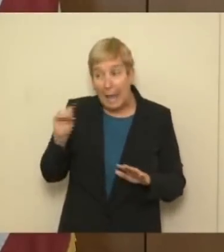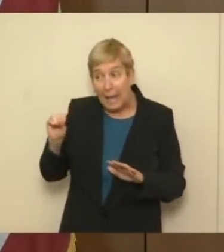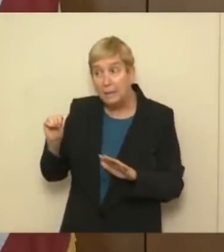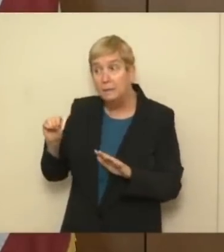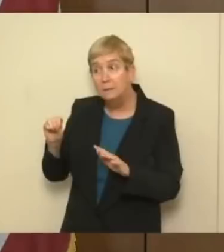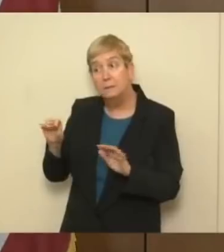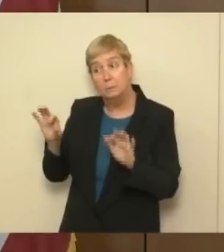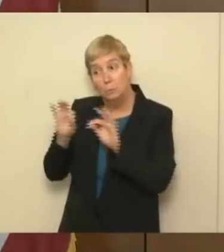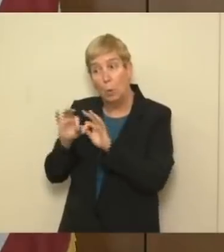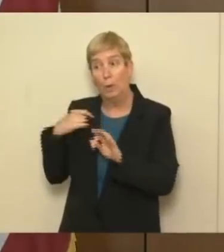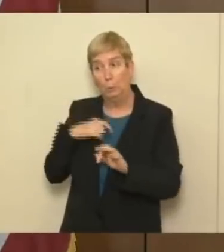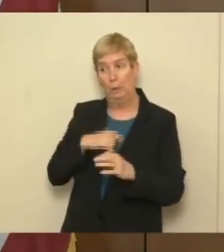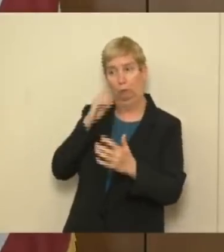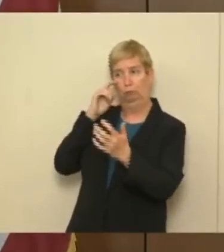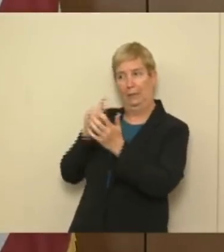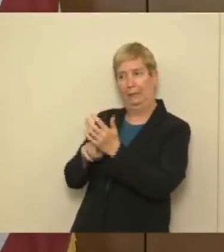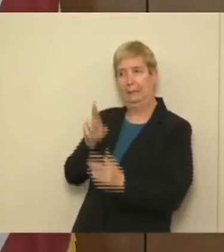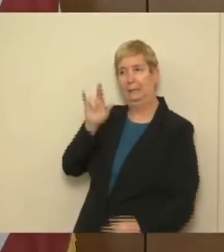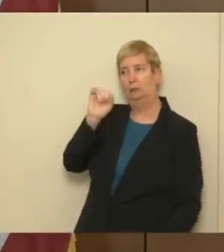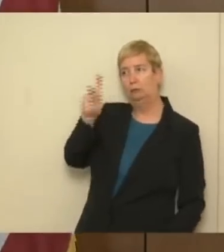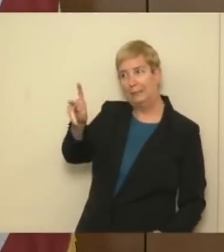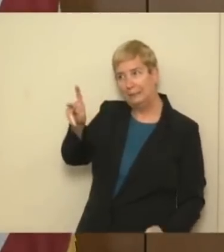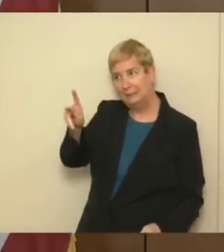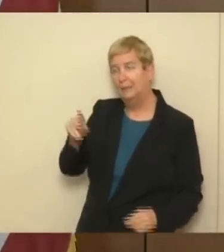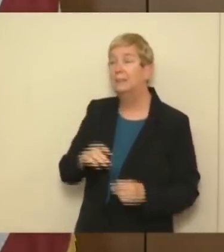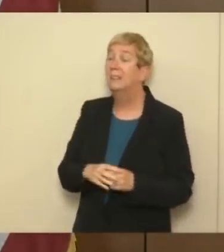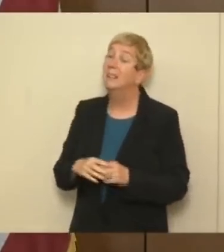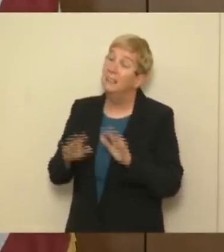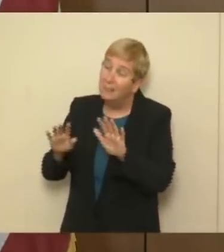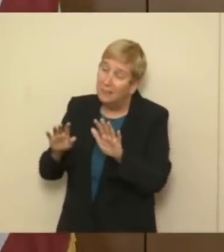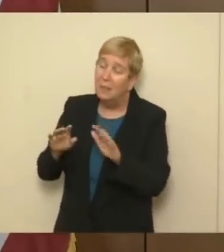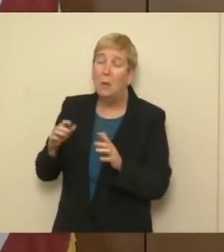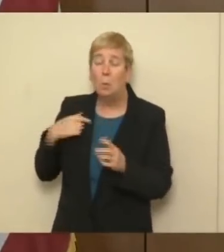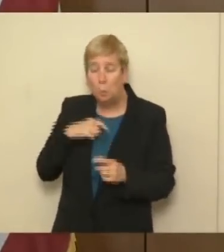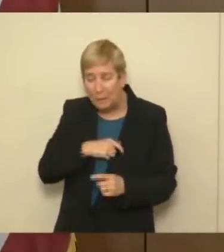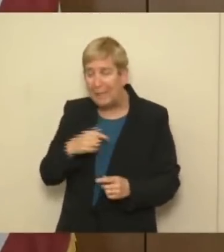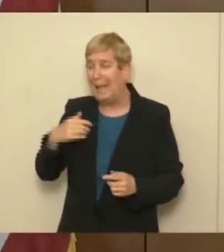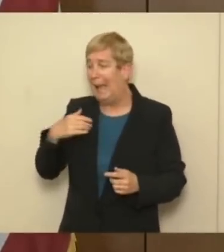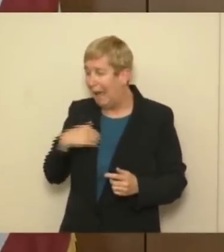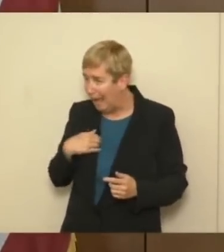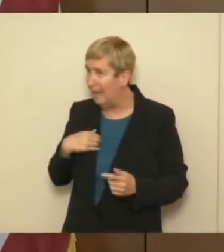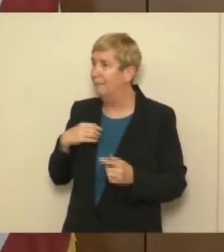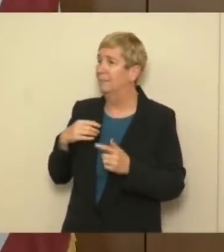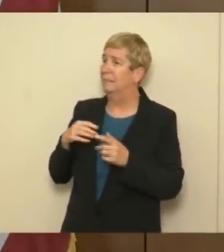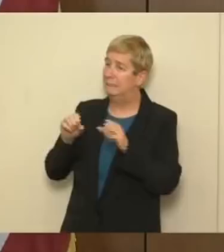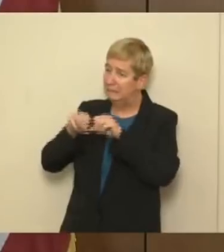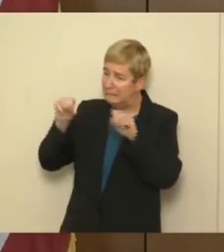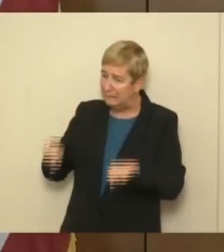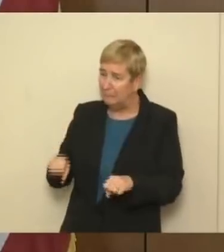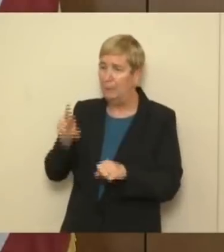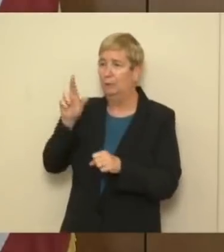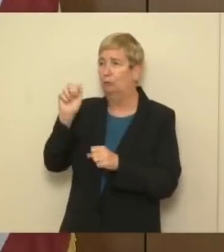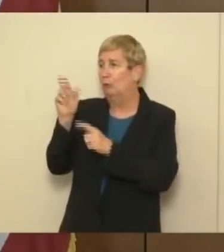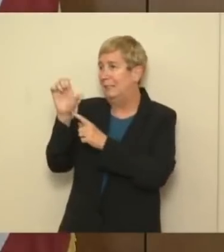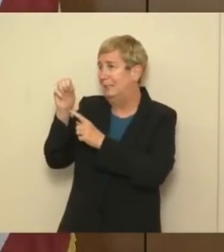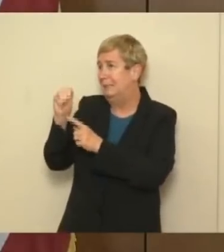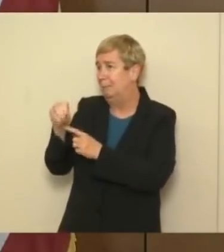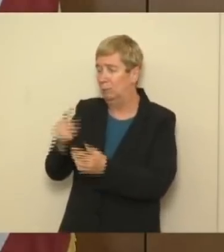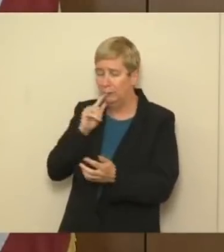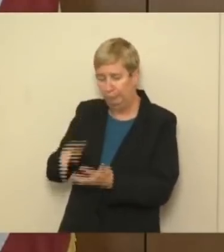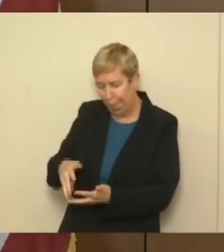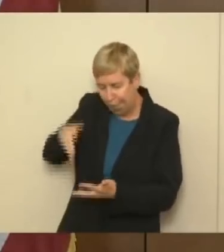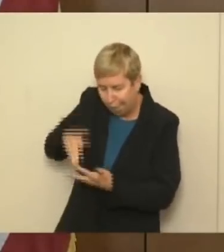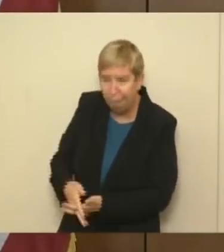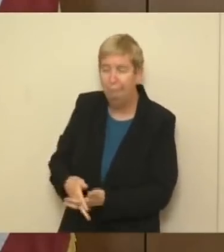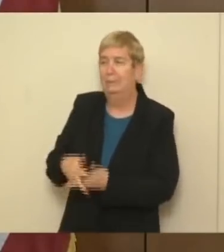risk, because we do have systemic racism embedded in every institutional aspect of our government. We have to